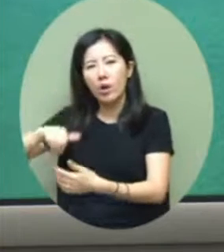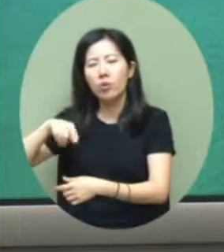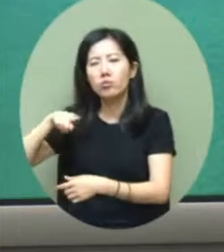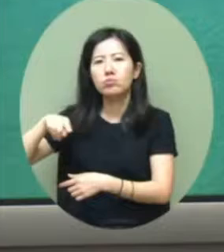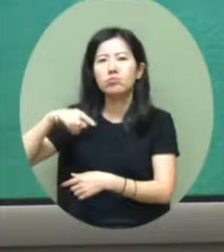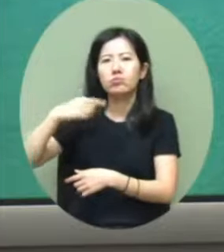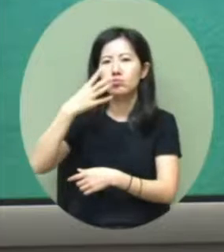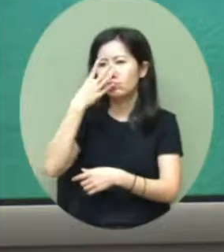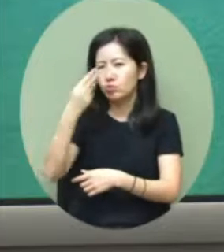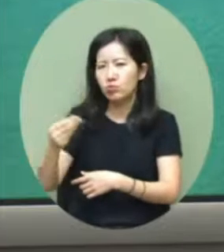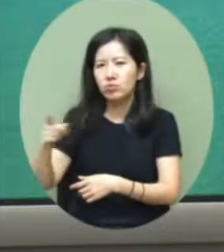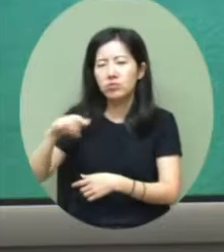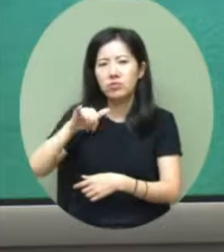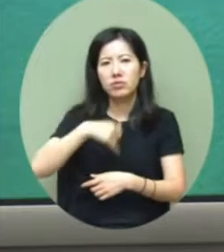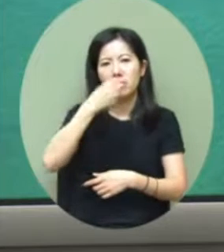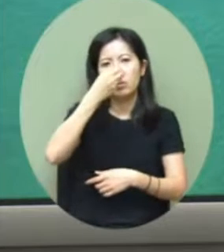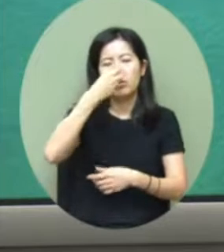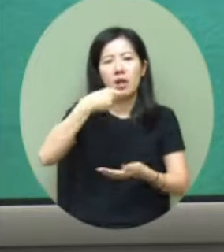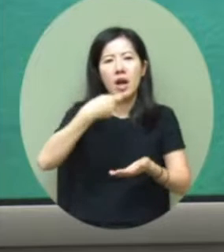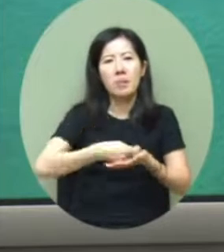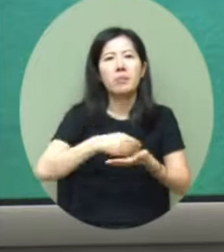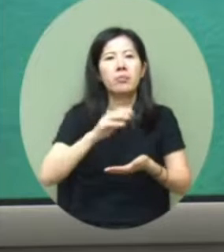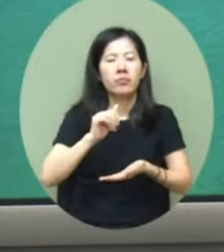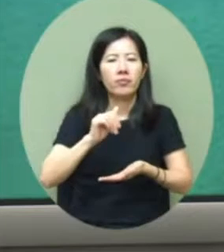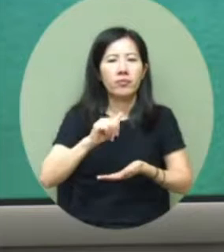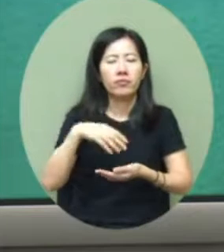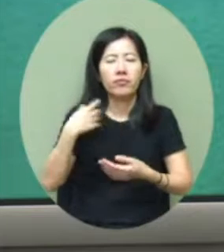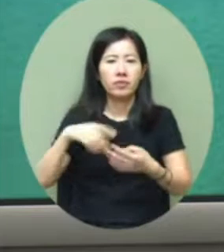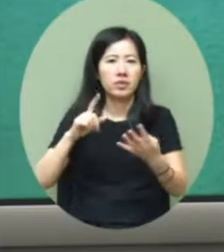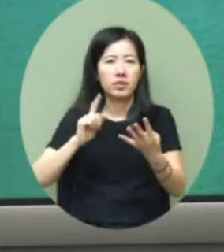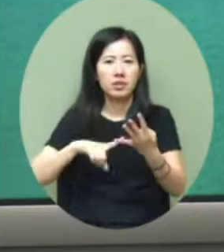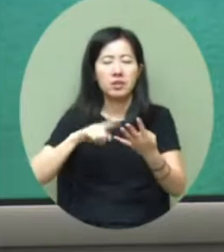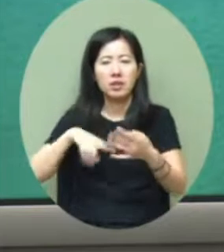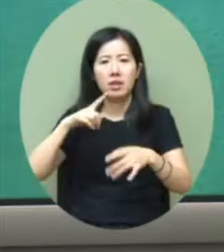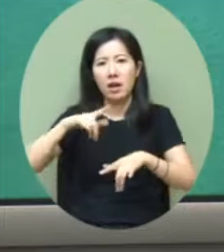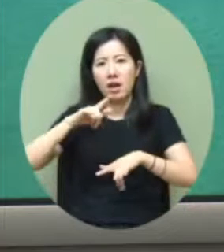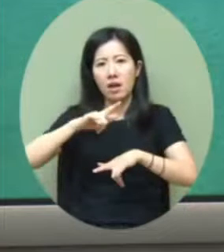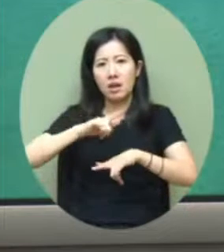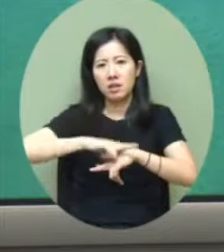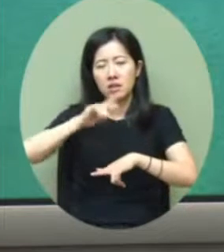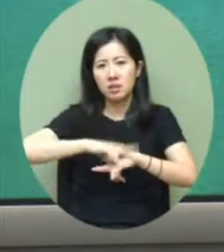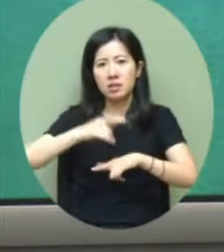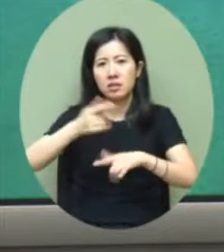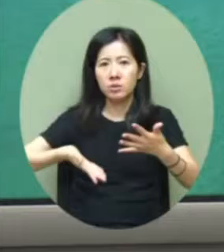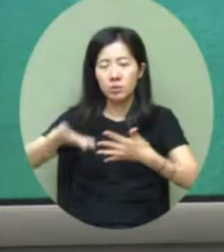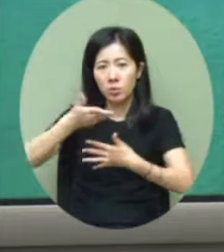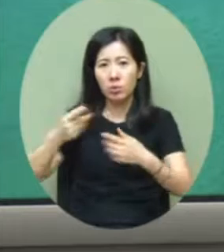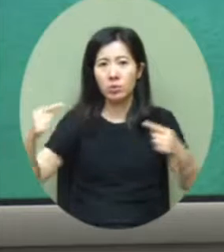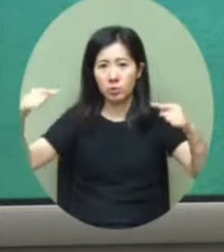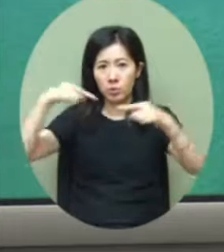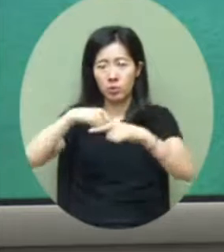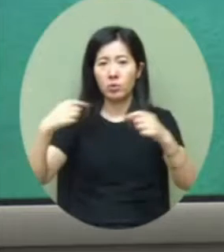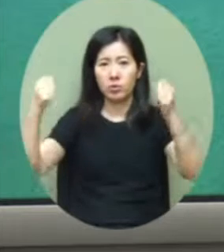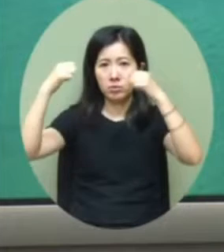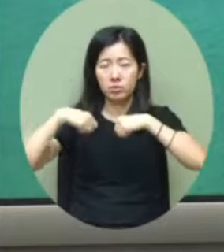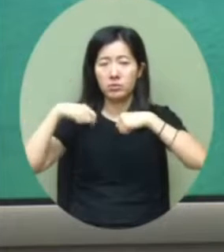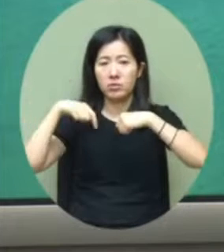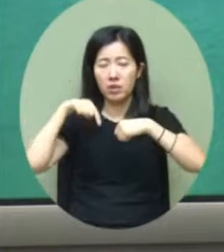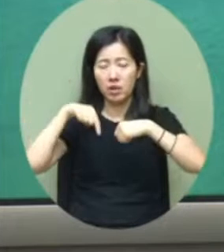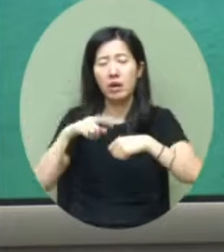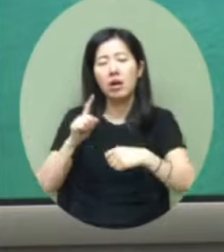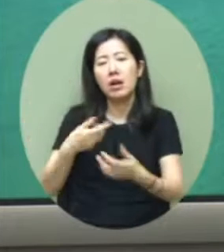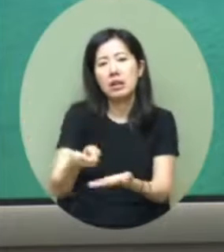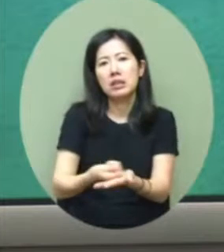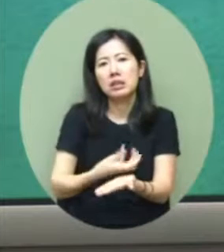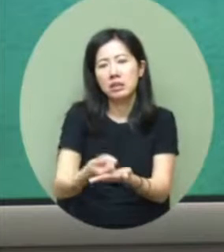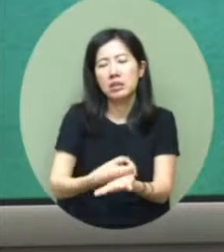mainland investors, attracting them to buy Hong Kong assets in Hong Kong. The enhancement of mutual